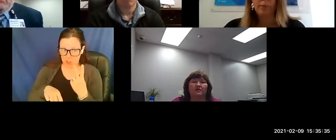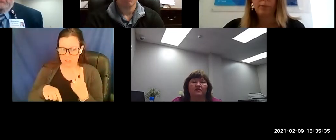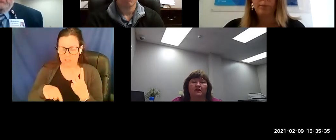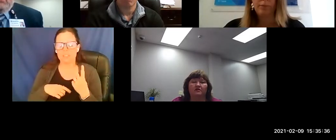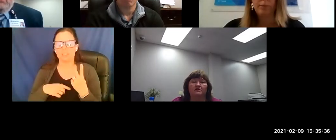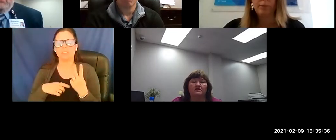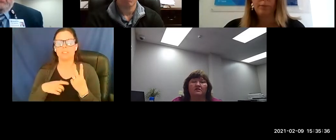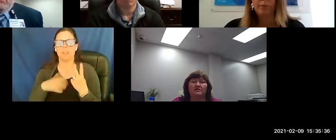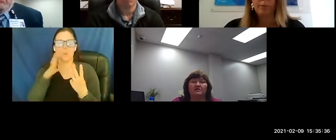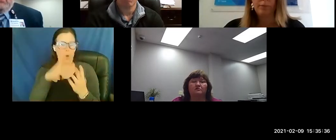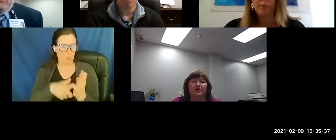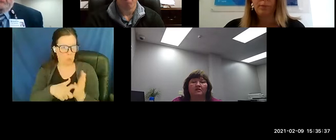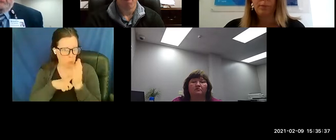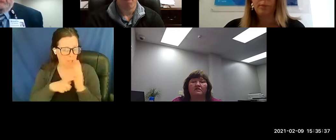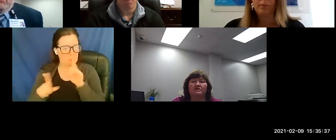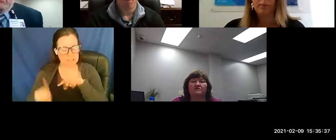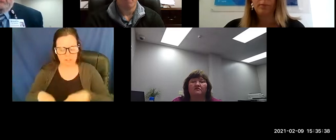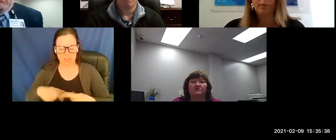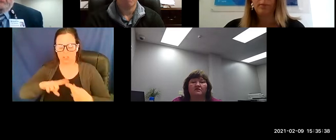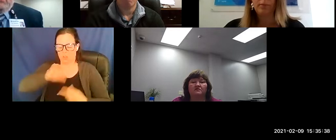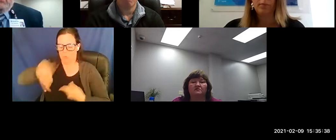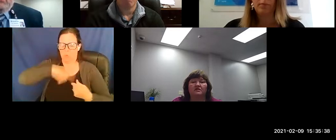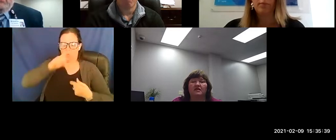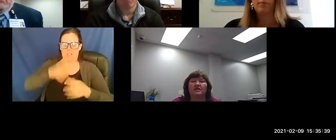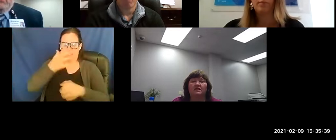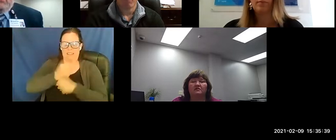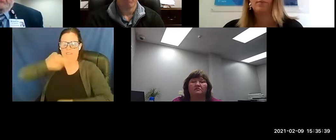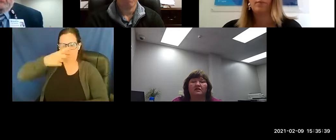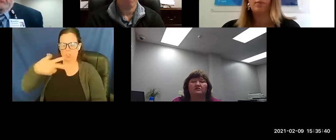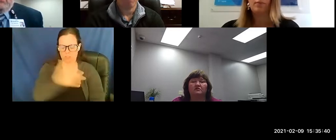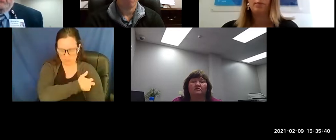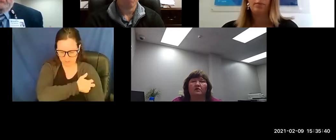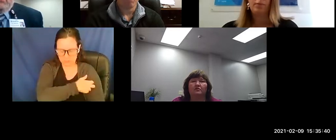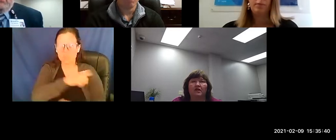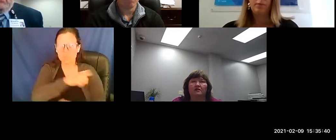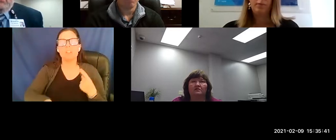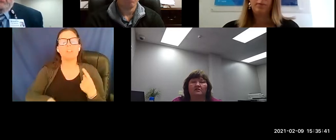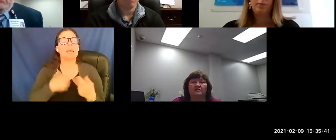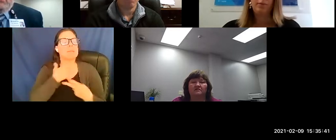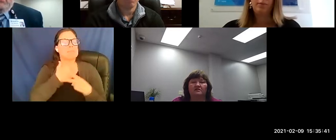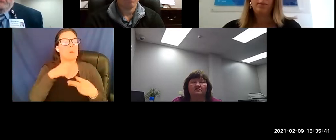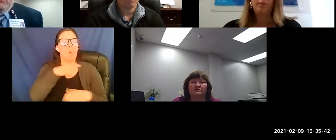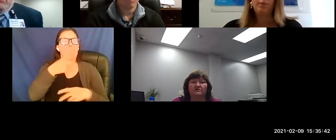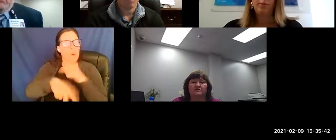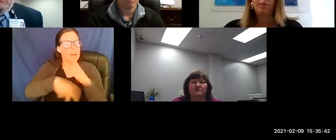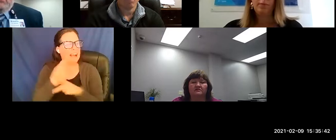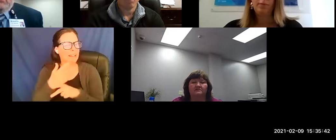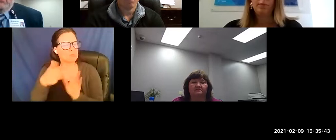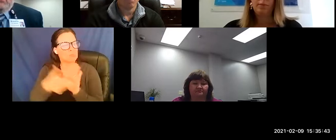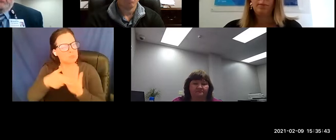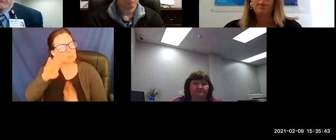will require you to tell us when you received your first dose and to make sure what brand you received as your first